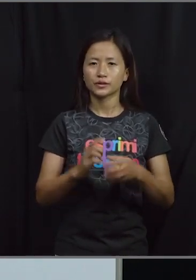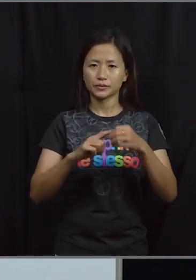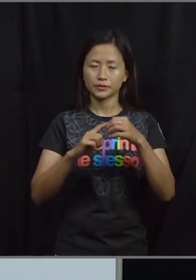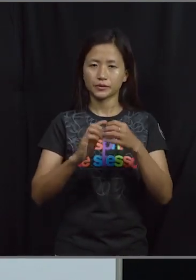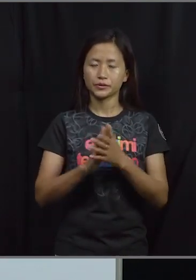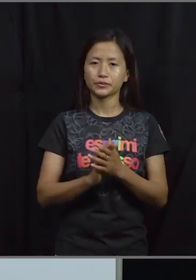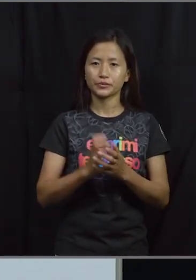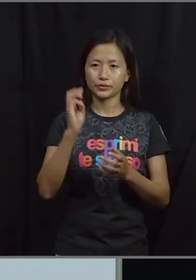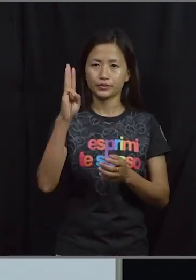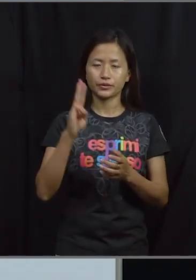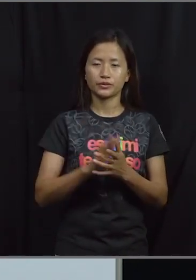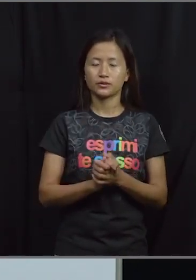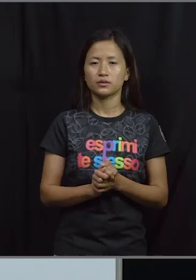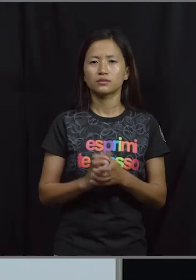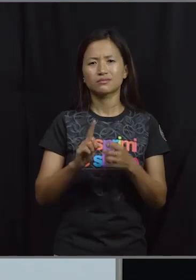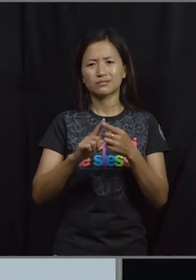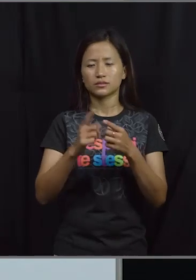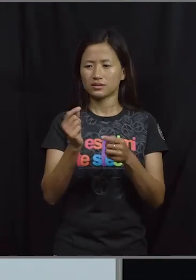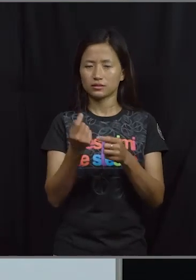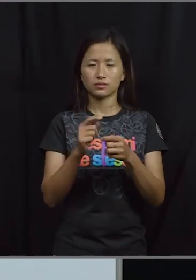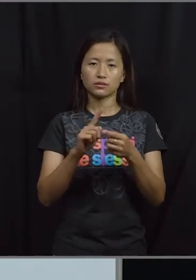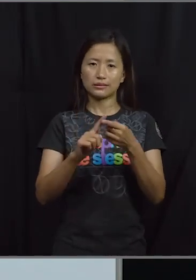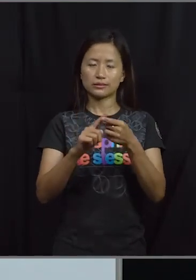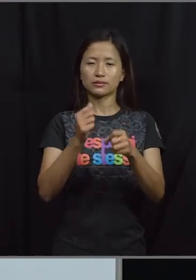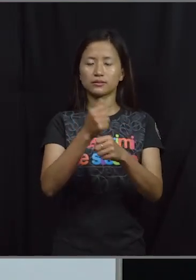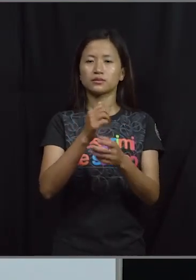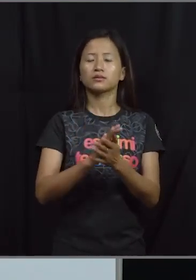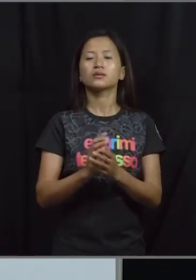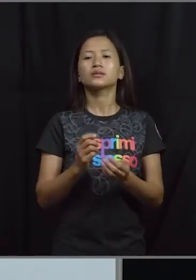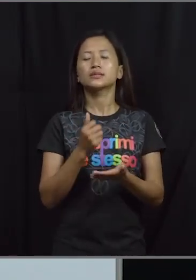Q3, just an example, or not. So this is demand curve.